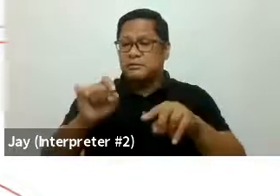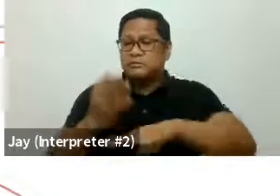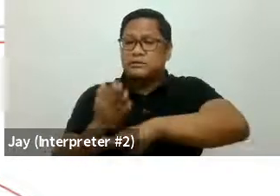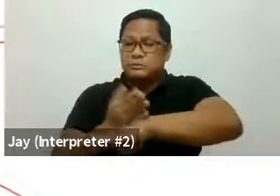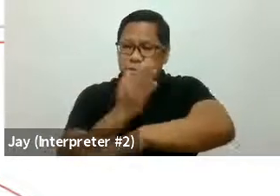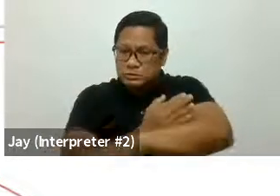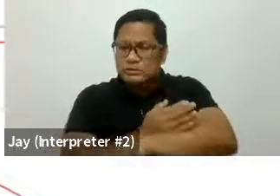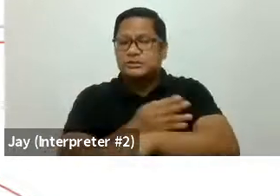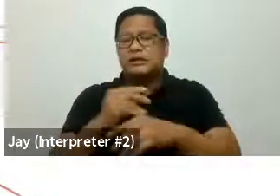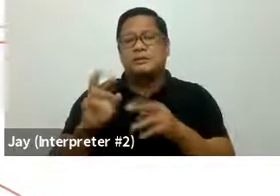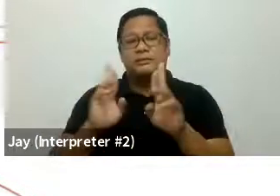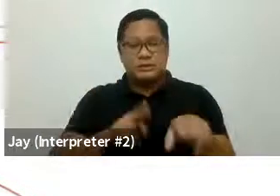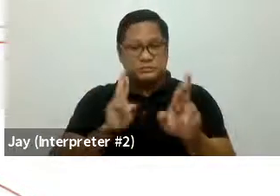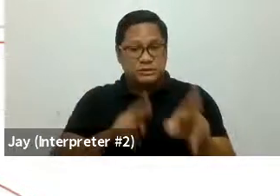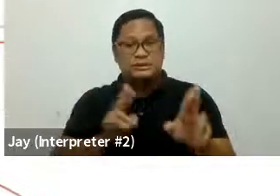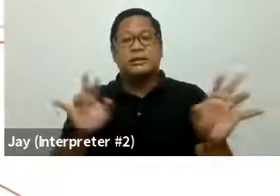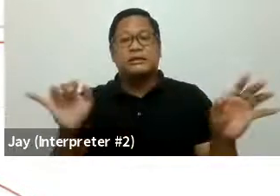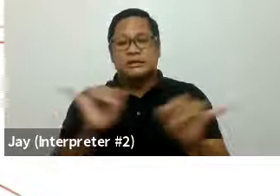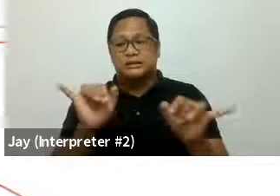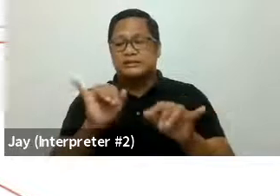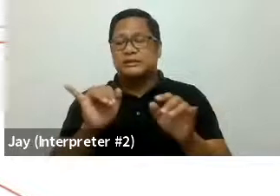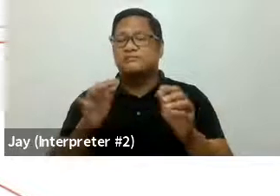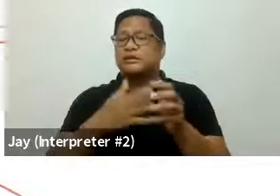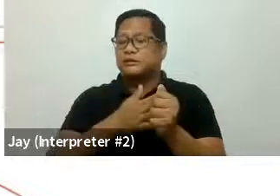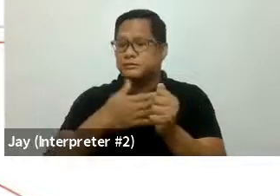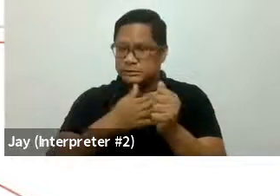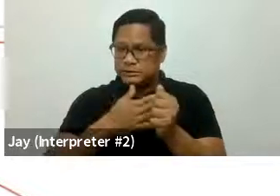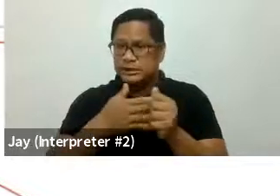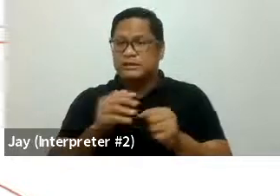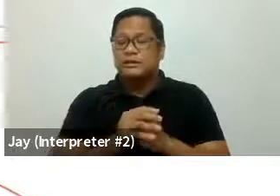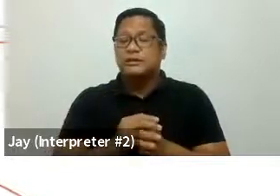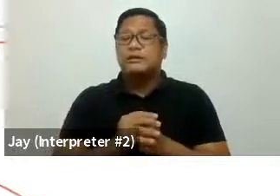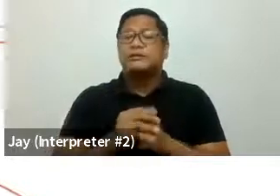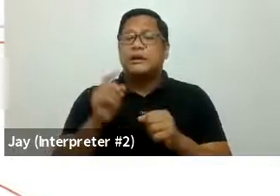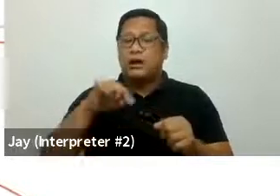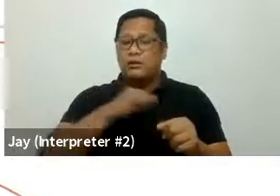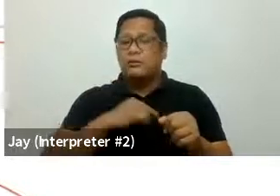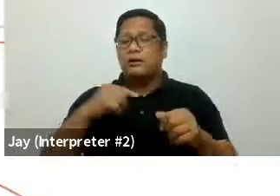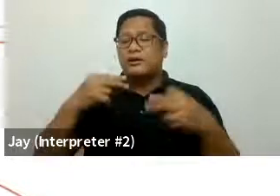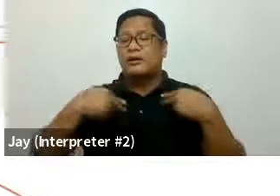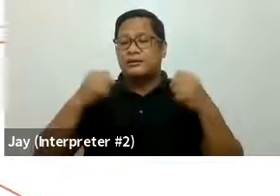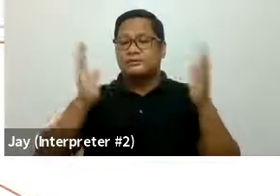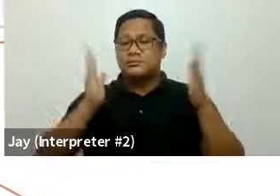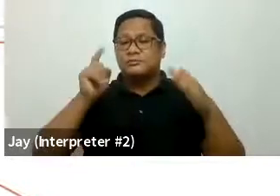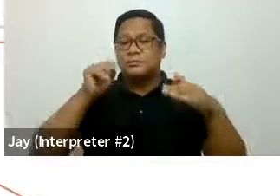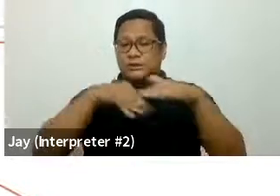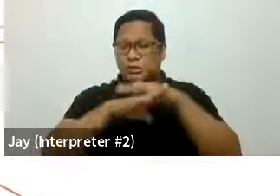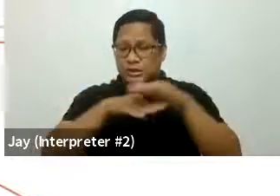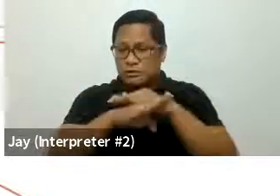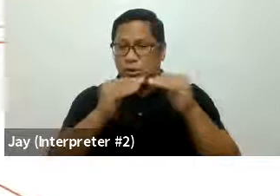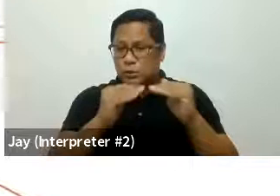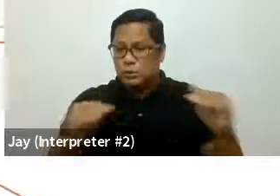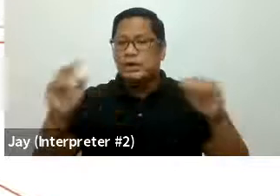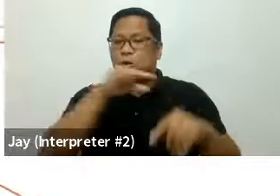responsive, and most importantly, resilient. And our health services must be accessible, equitable, quality,